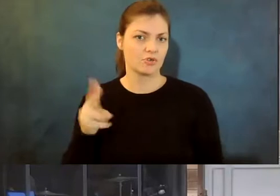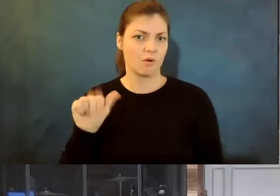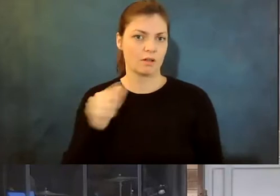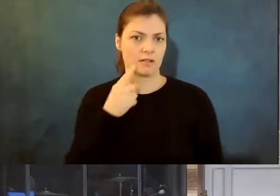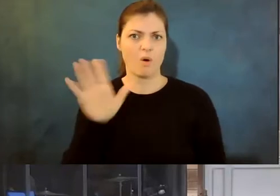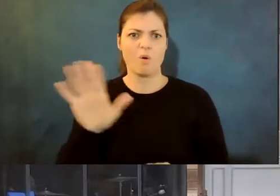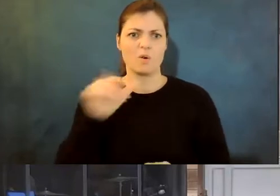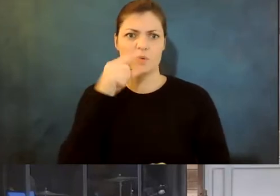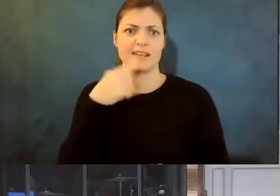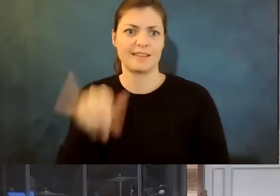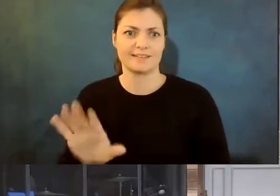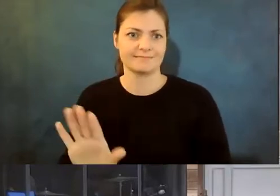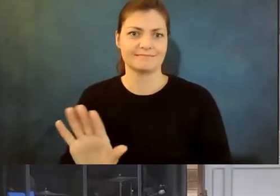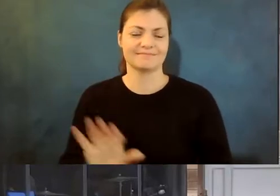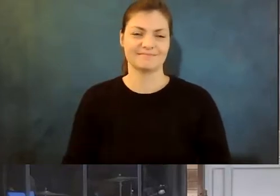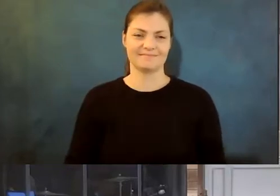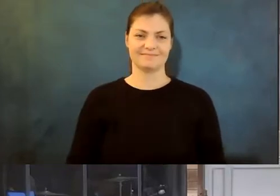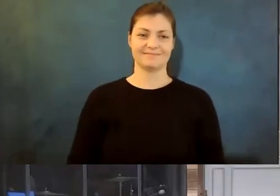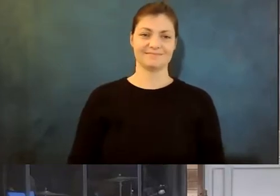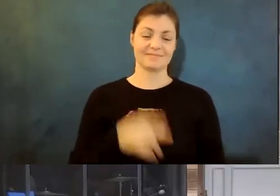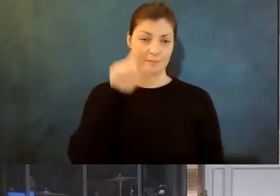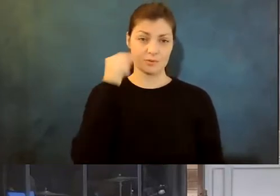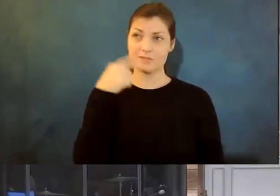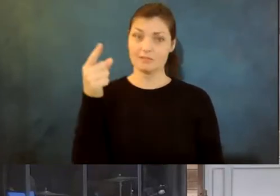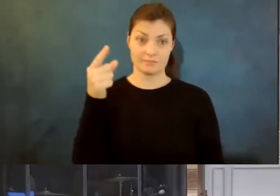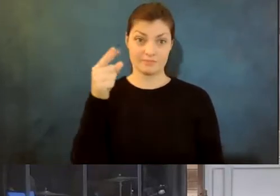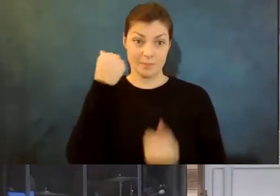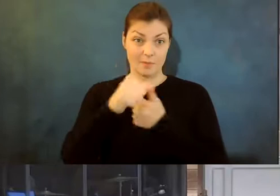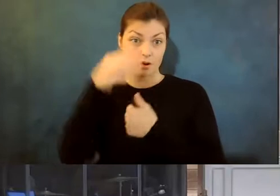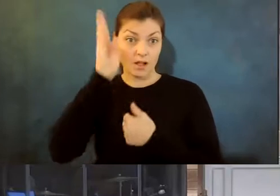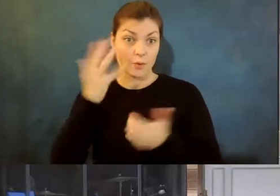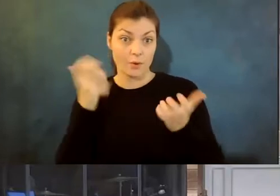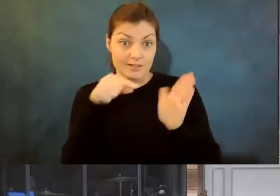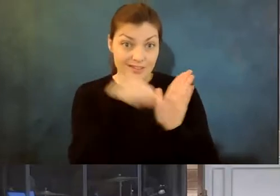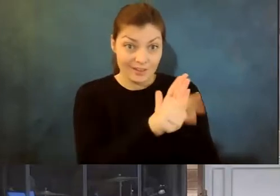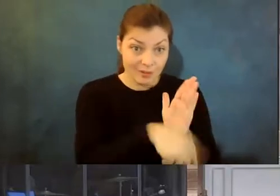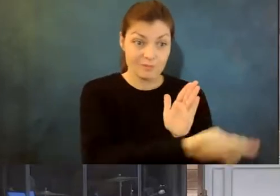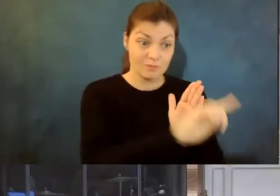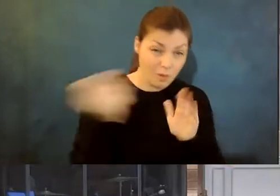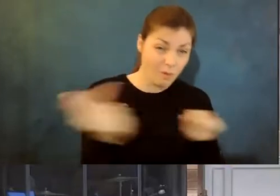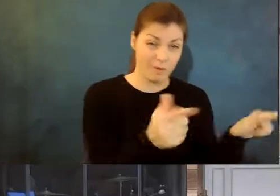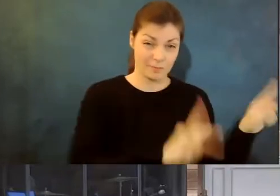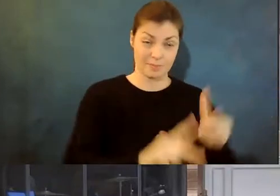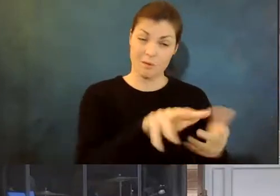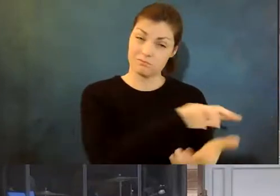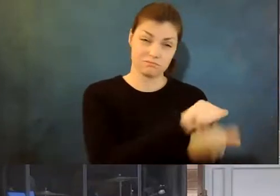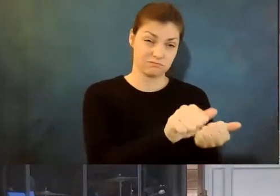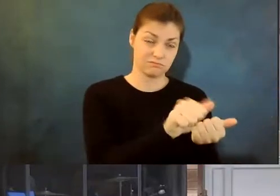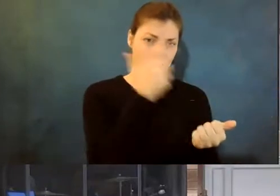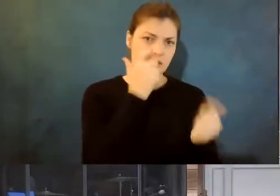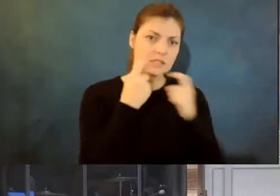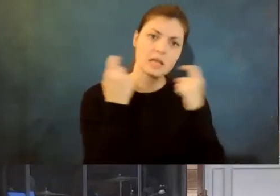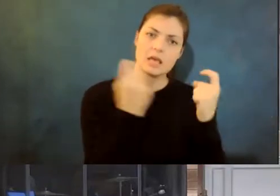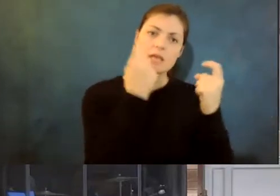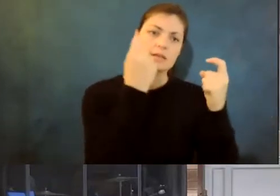that? If you're not going," because God wanted to kill them, remember. All of them. He wanted to destroy them because of their sin with the